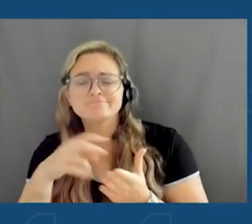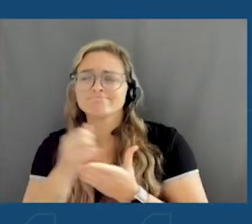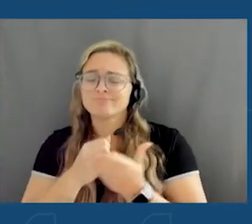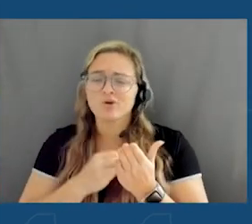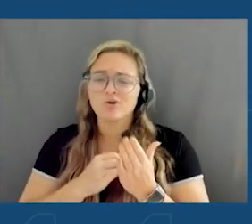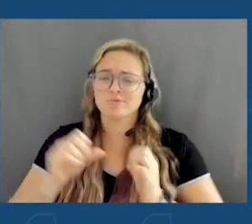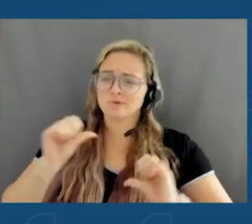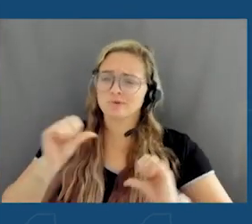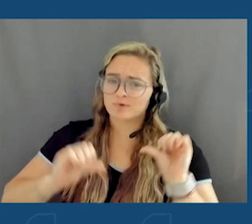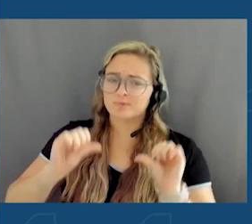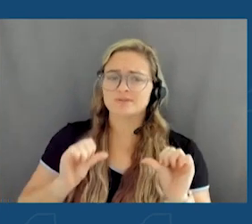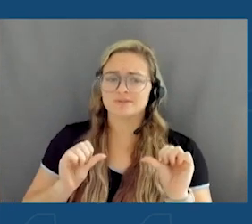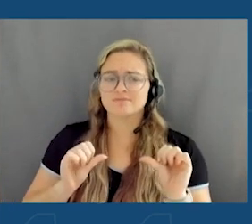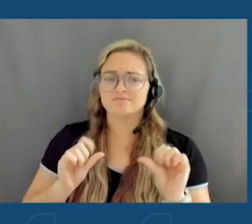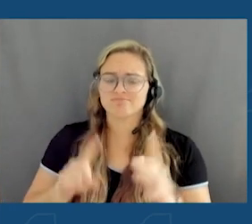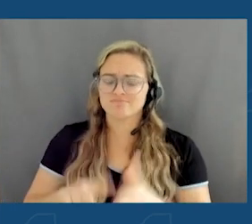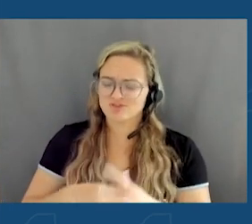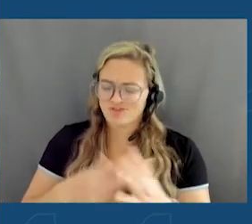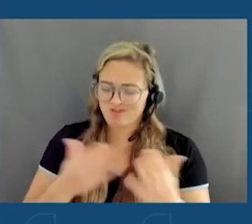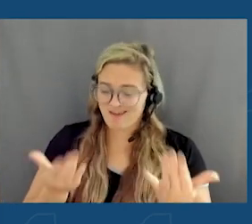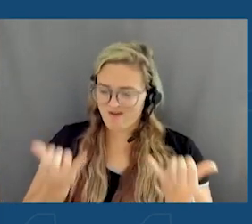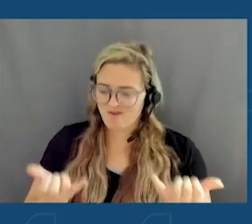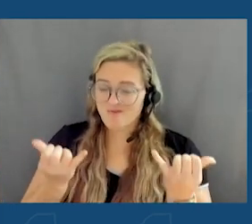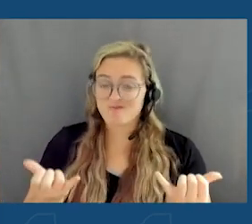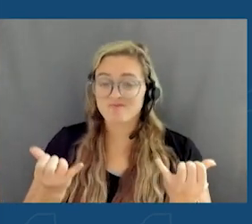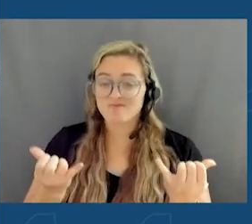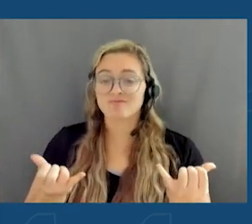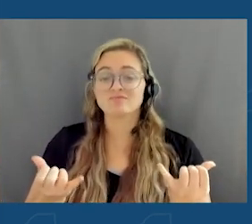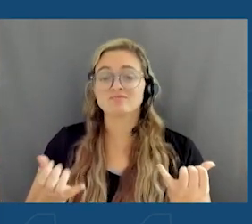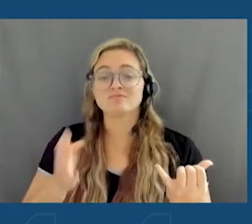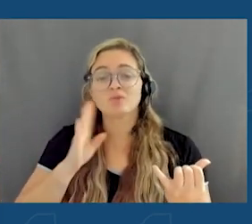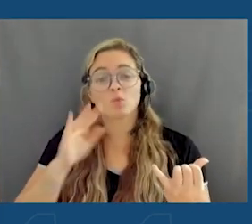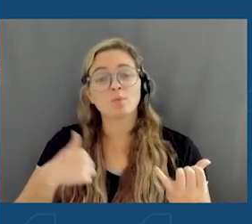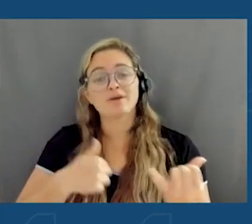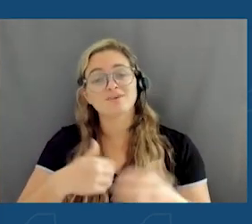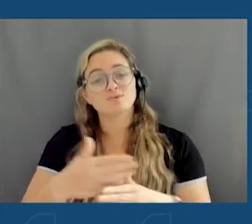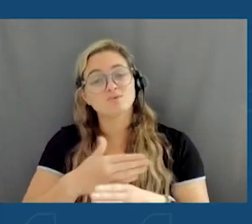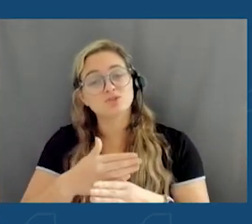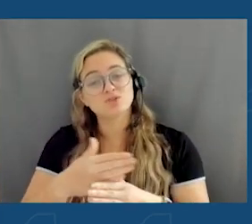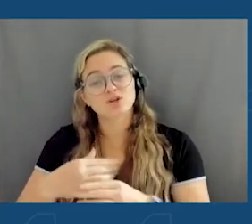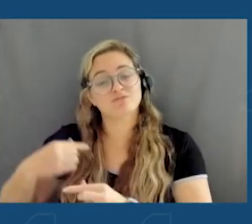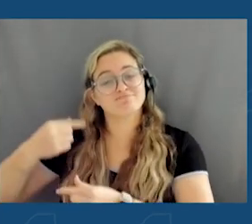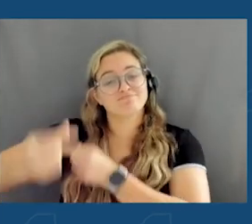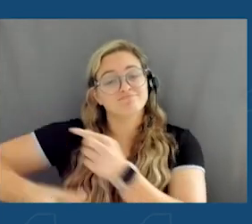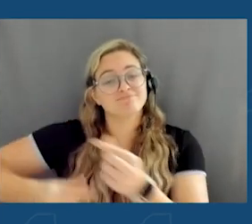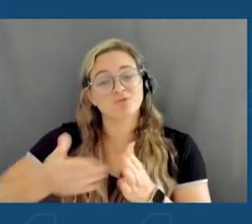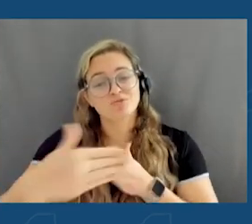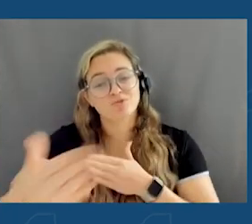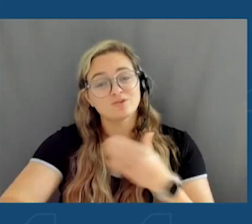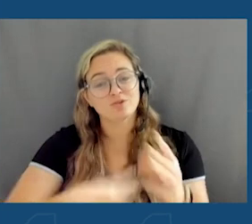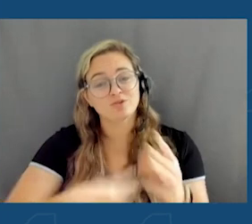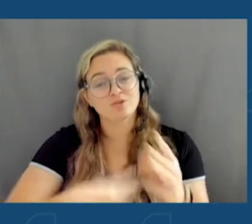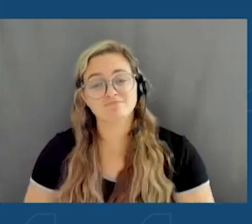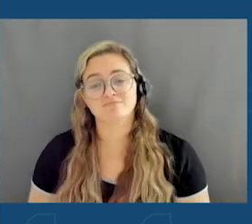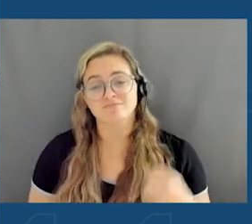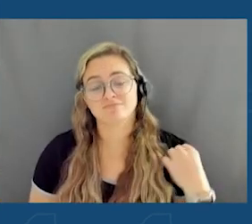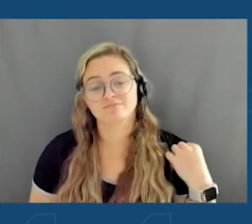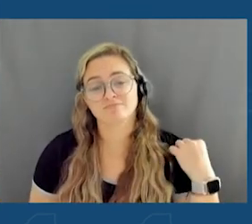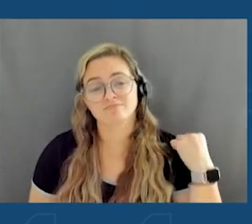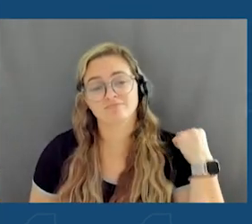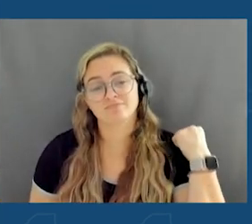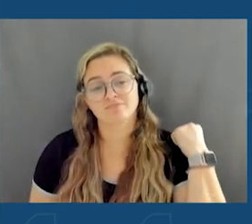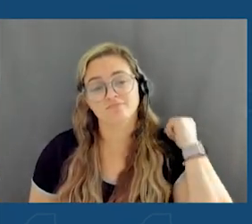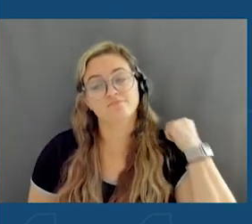performance and start it right here, that will be our shared legacy to the rest of the world. I'll be